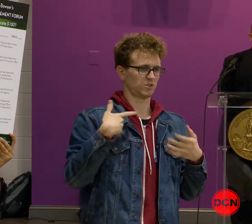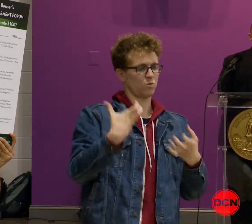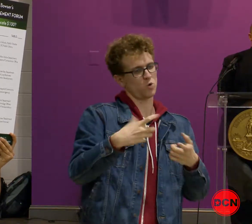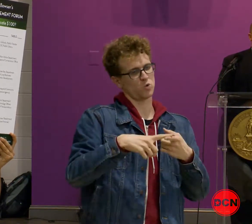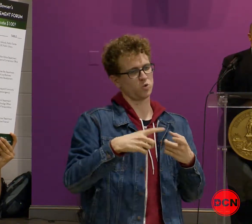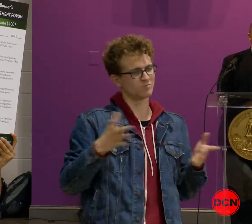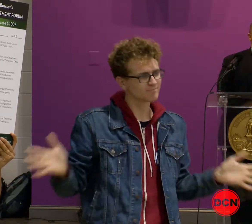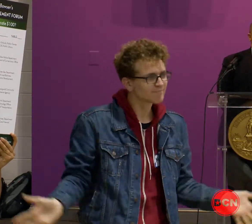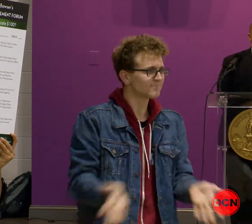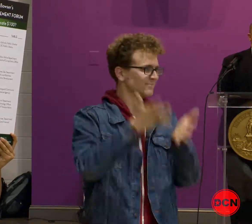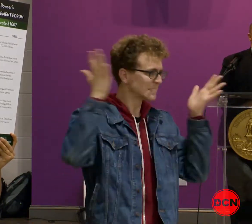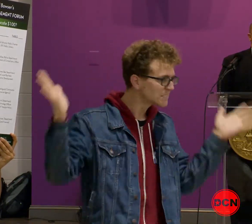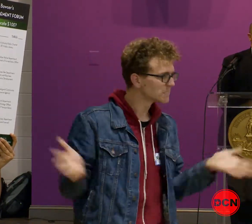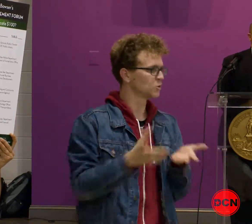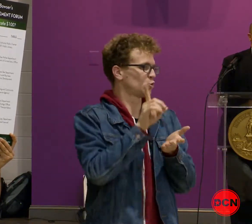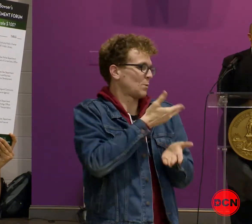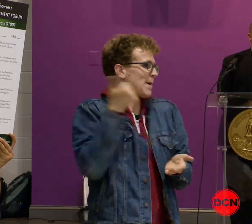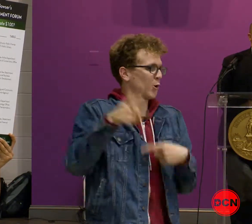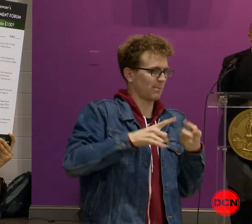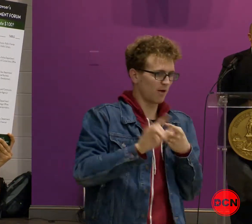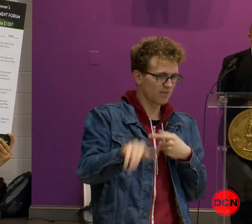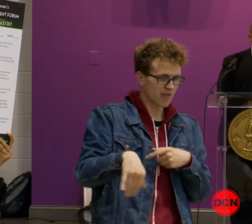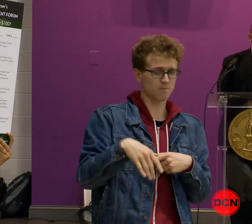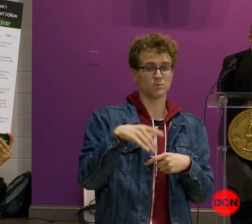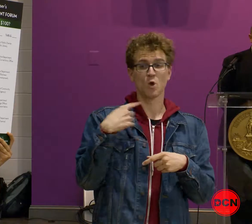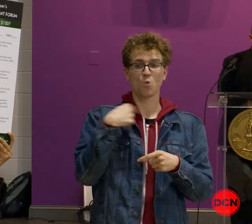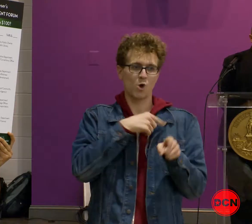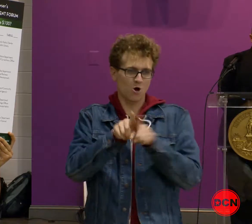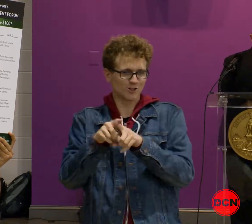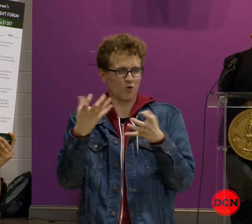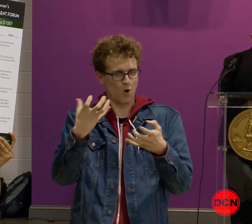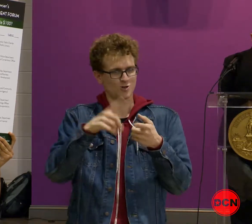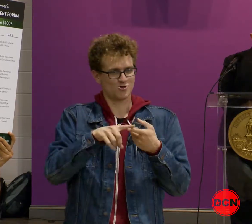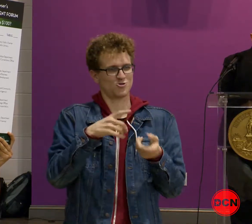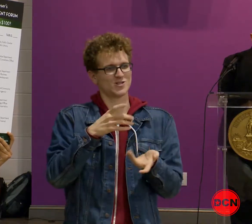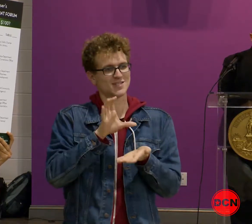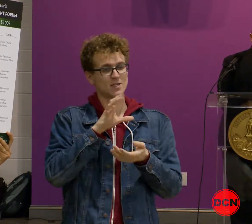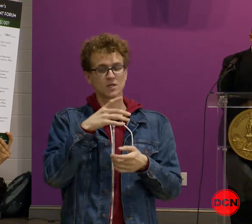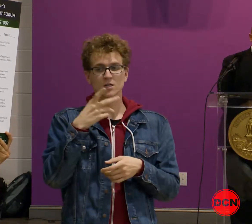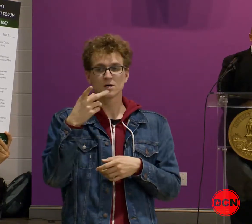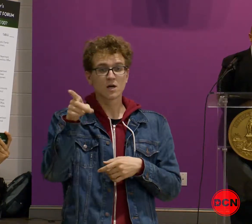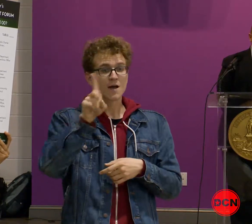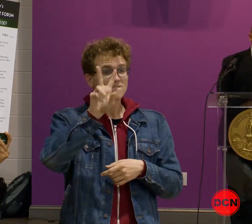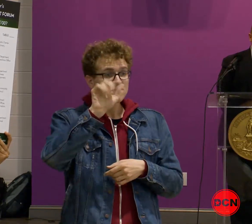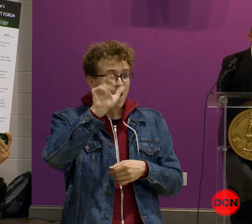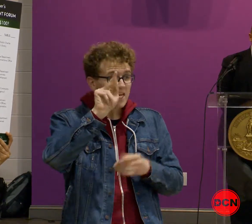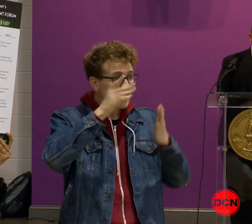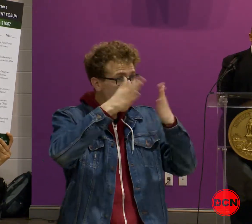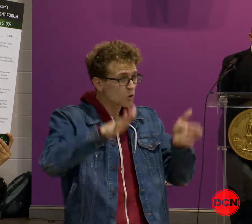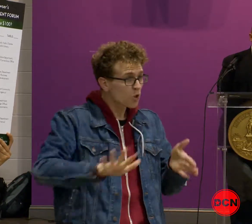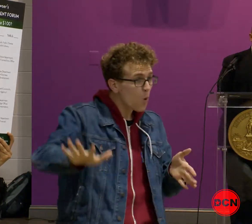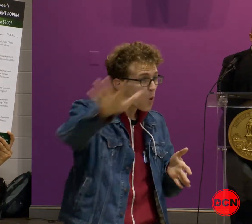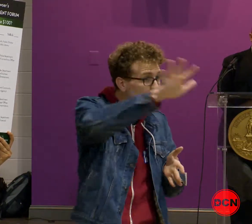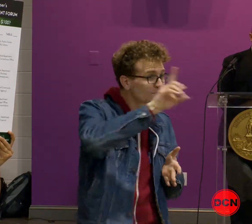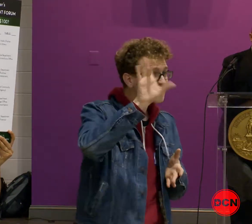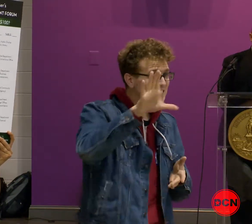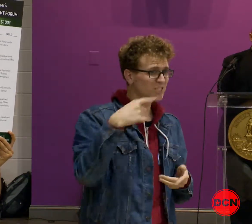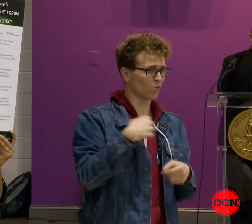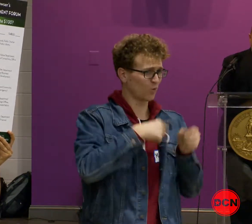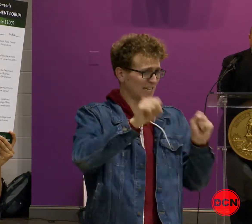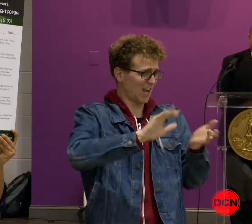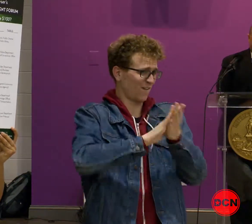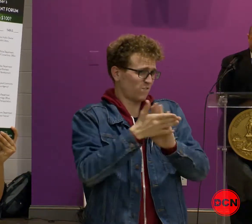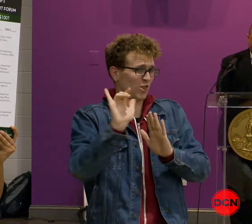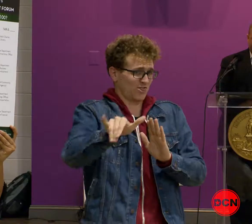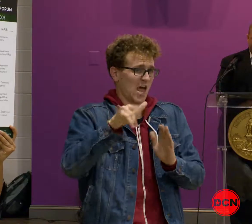income into housing and really care about, make sure everybody has affordable housing. And